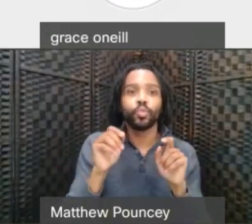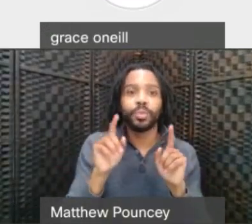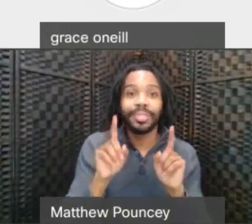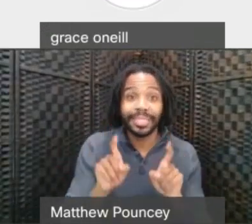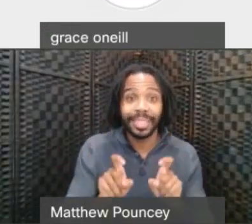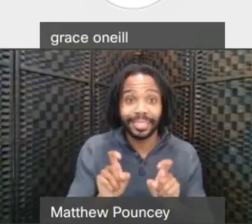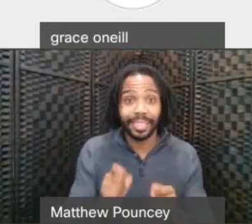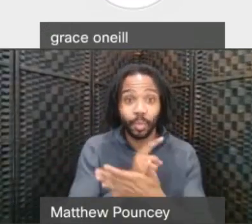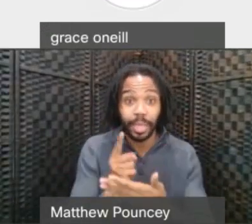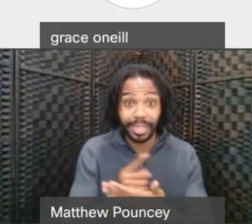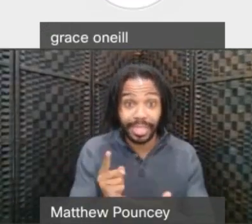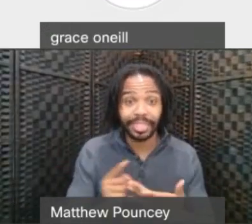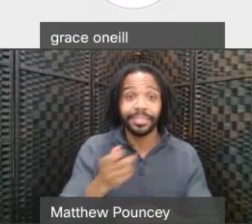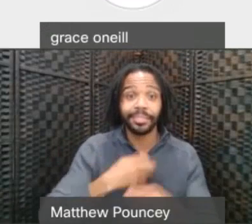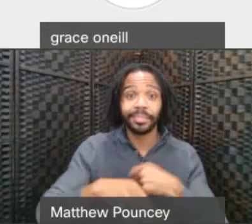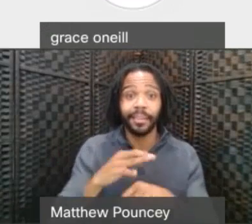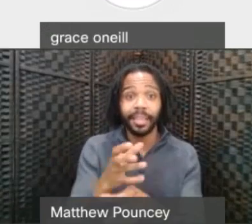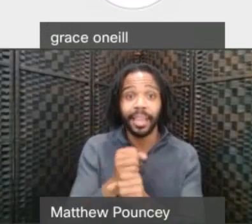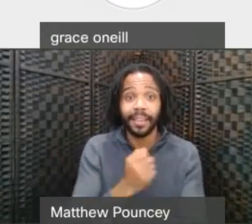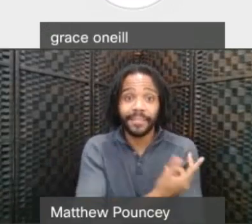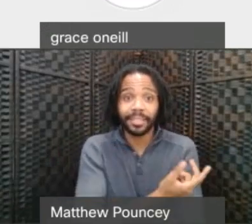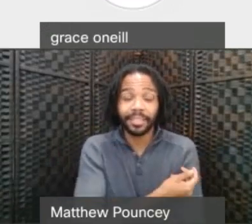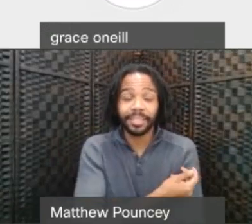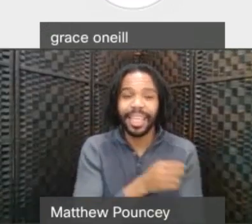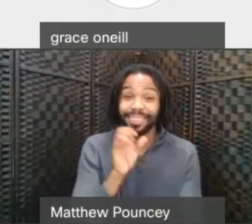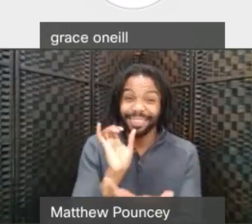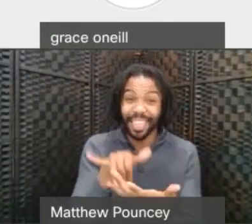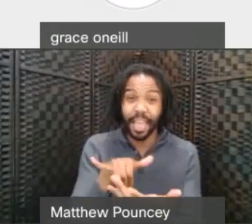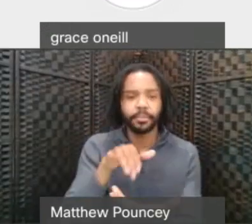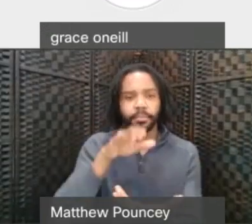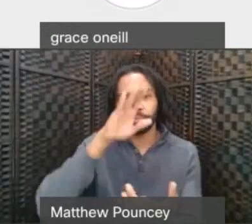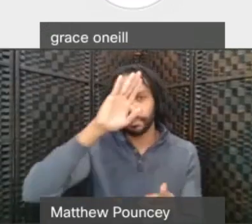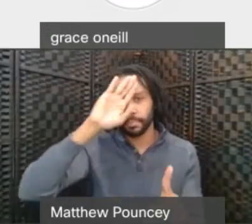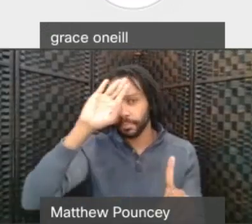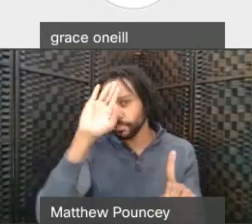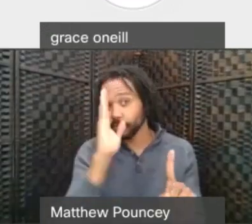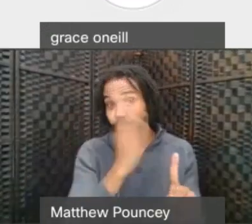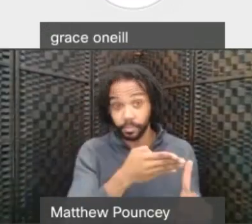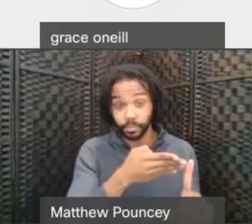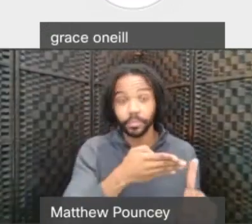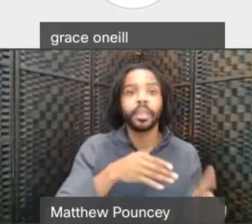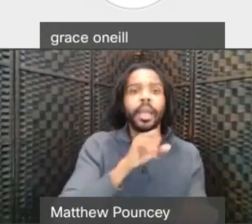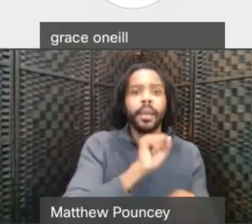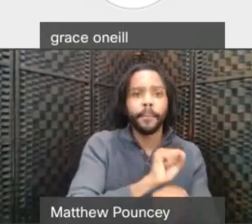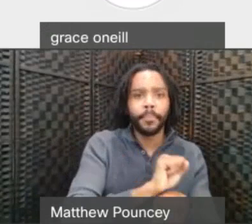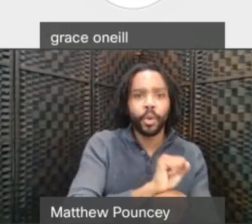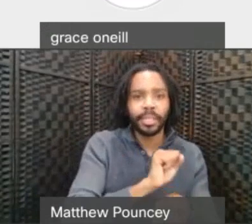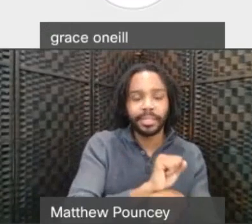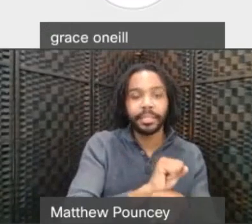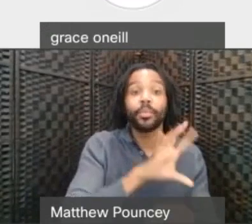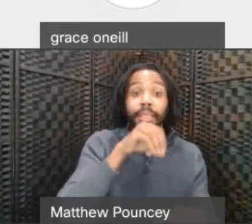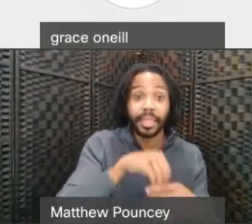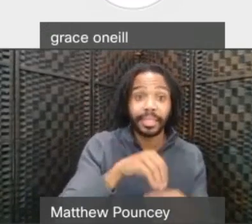weekly in lieu of getting a vaccination was directed to employees of the District of Columbia